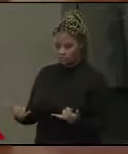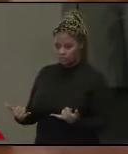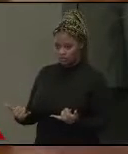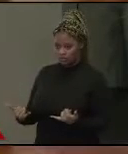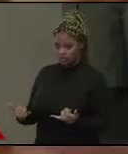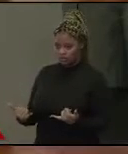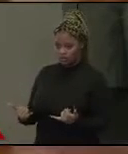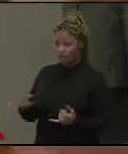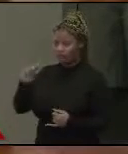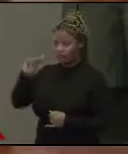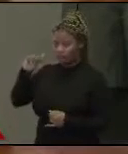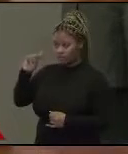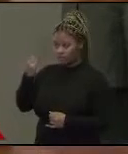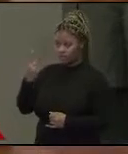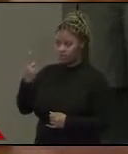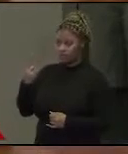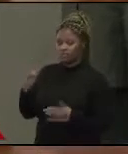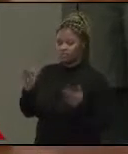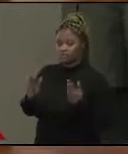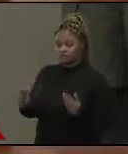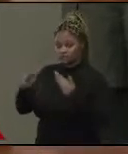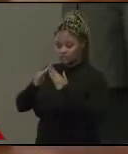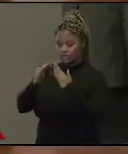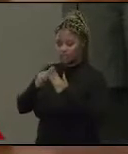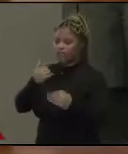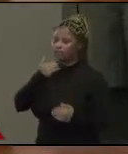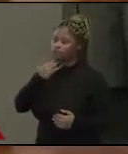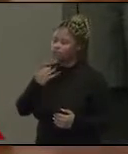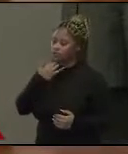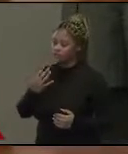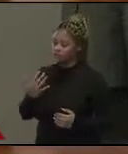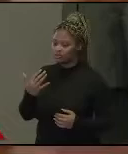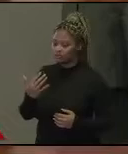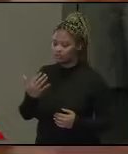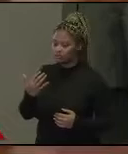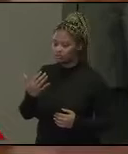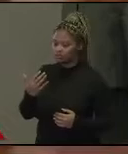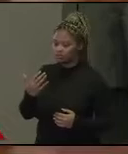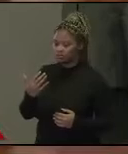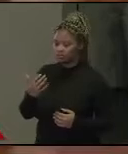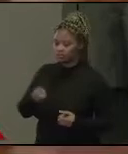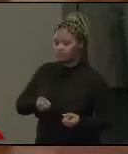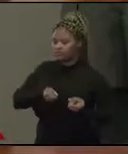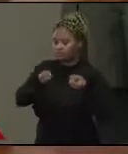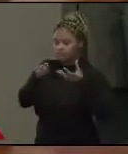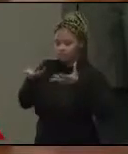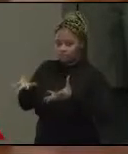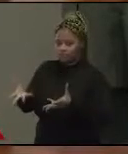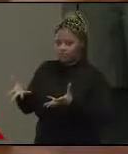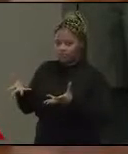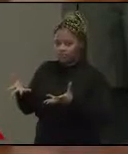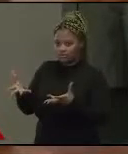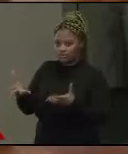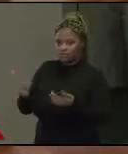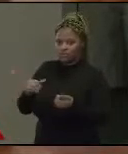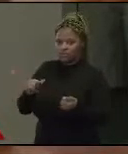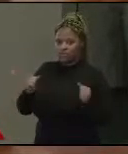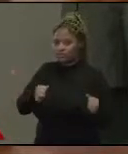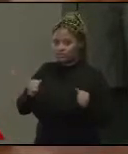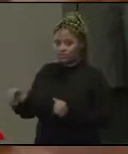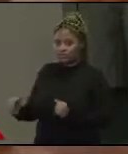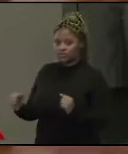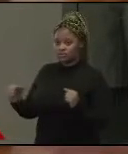Settlements Indaba under the theme of accelerating the delivery of sustainable integrated human settlements in the Eastern